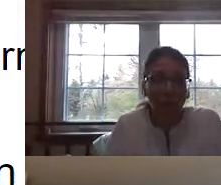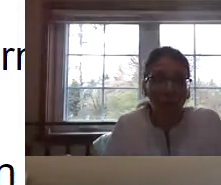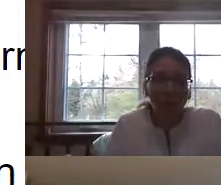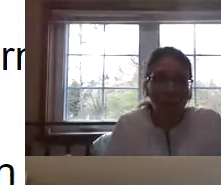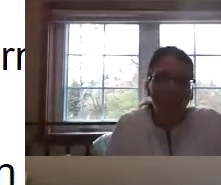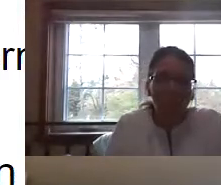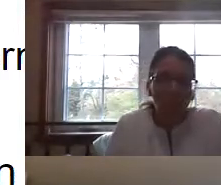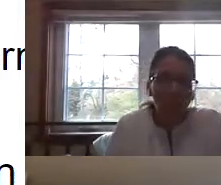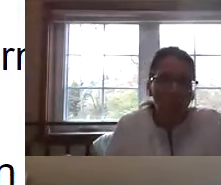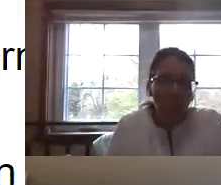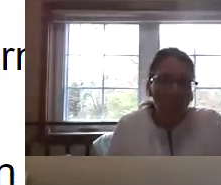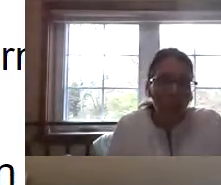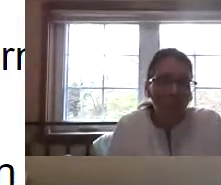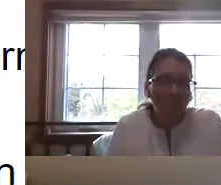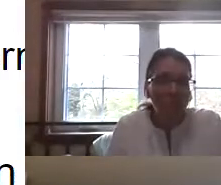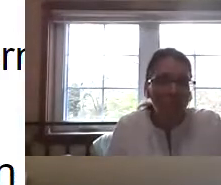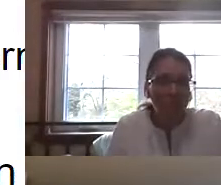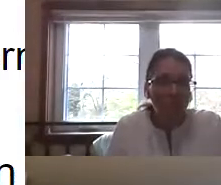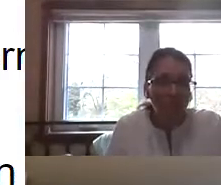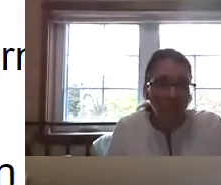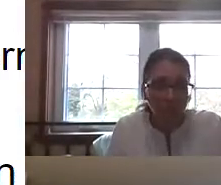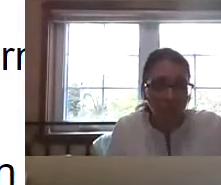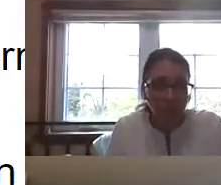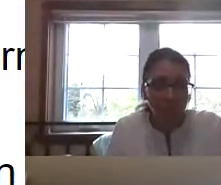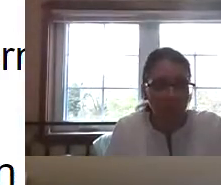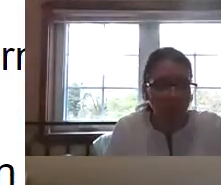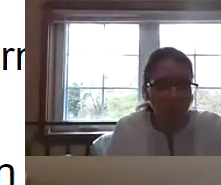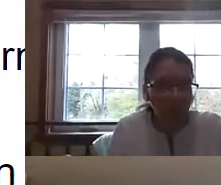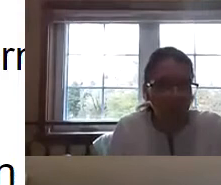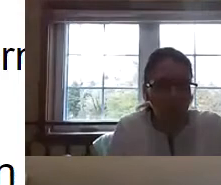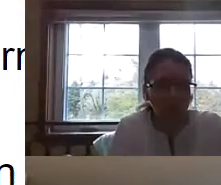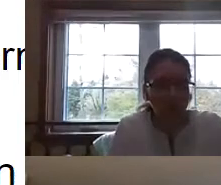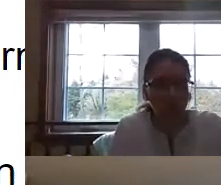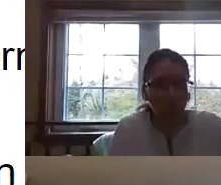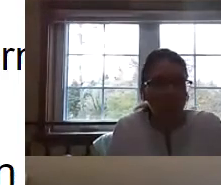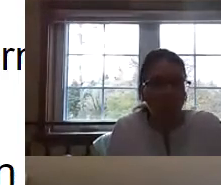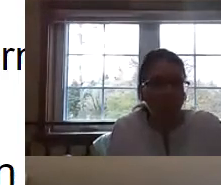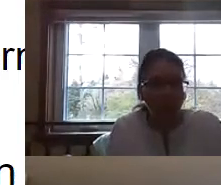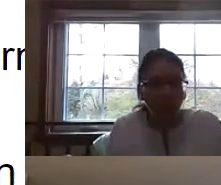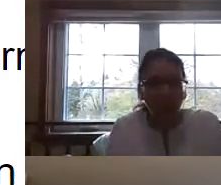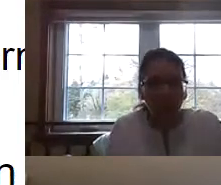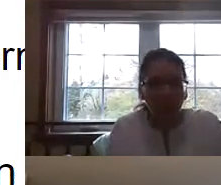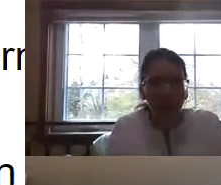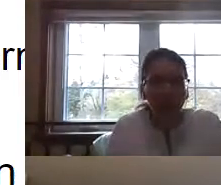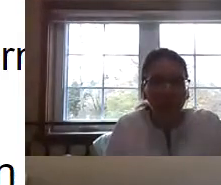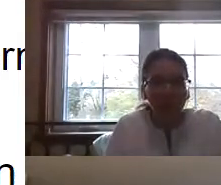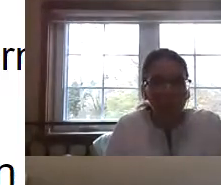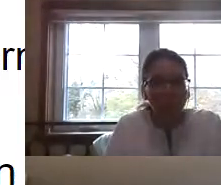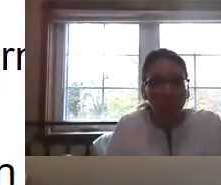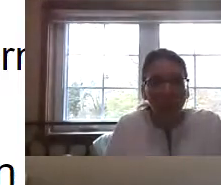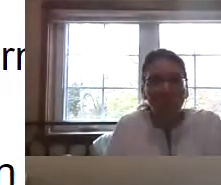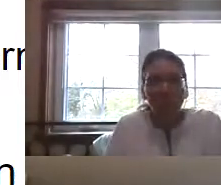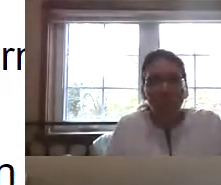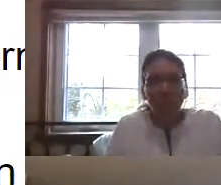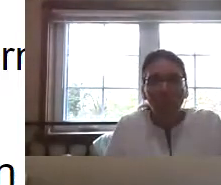end-to-end of Bartlett Street. We have seen that this segment of Murdoch has about